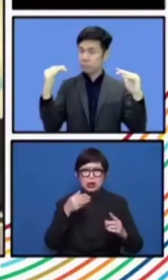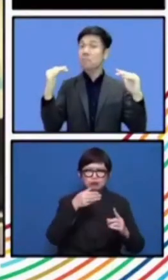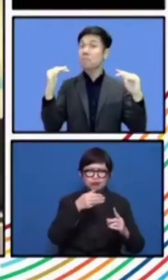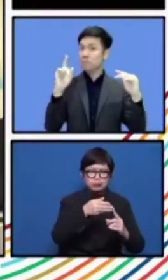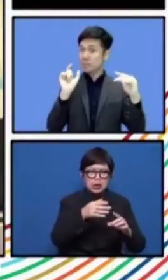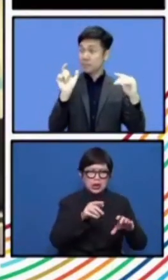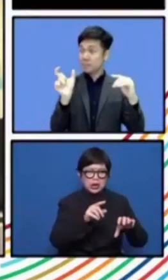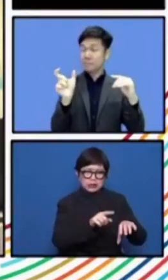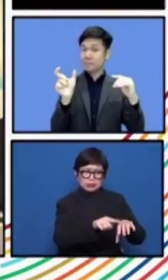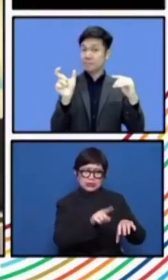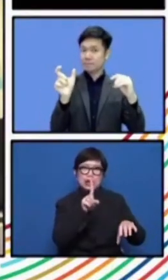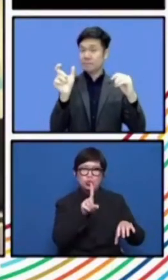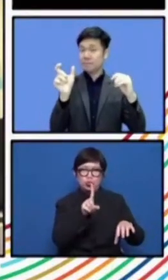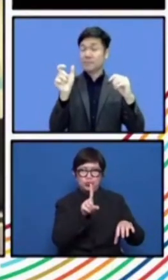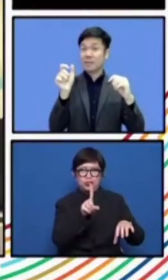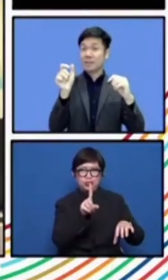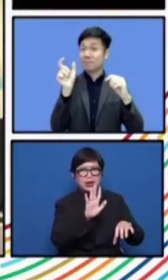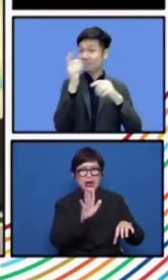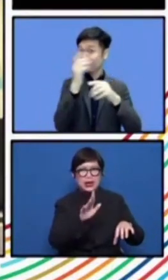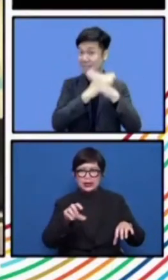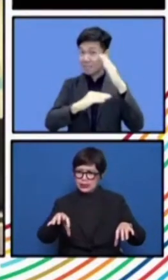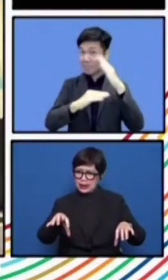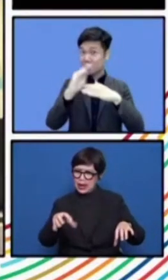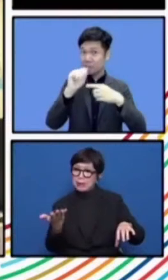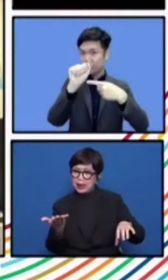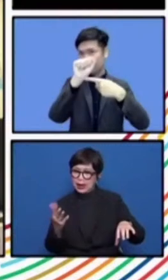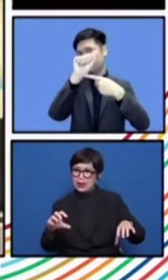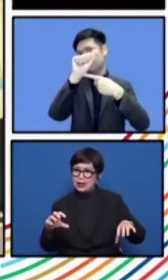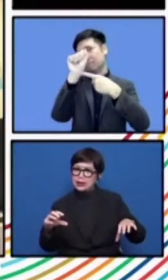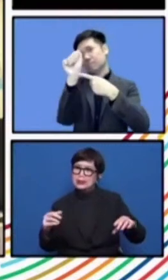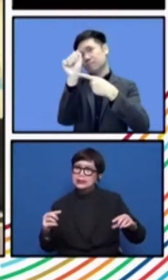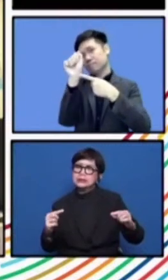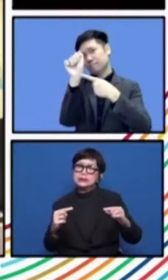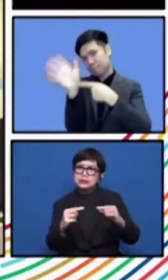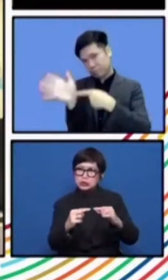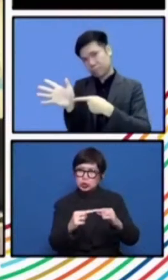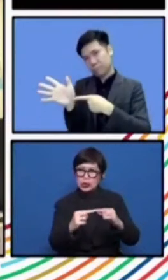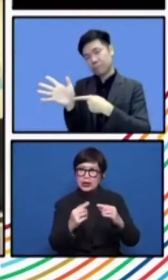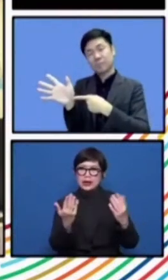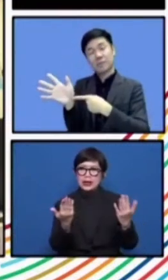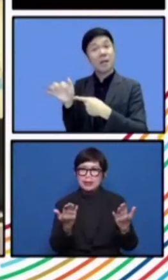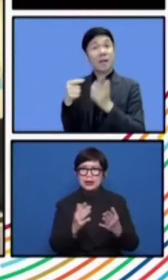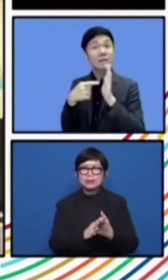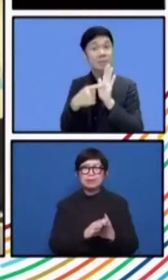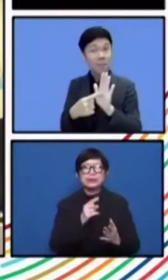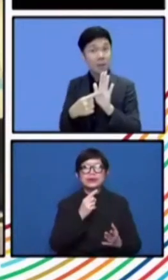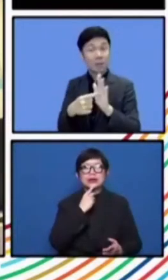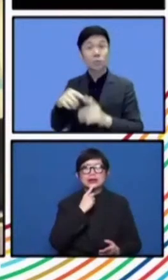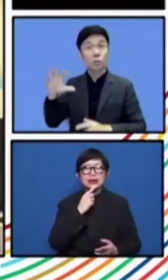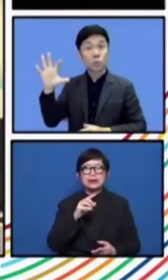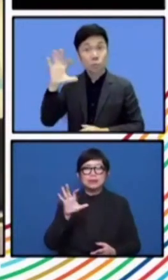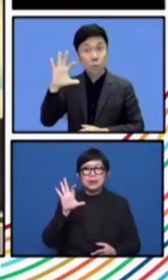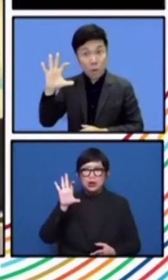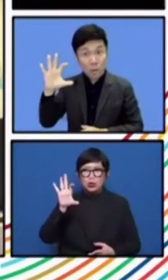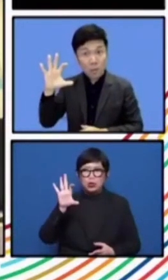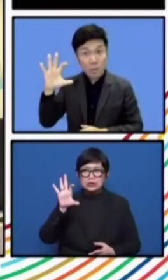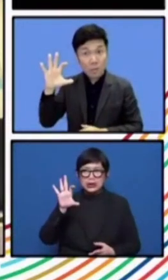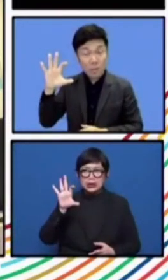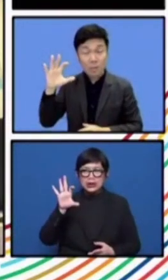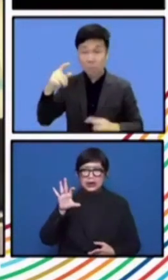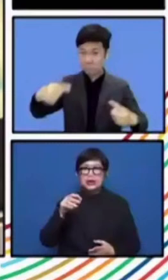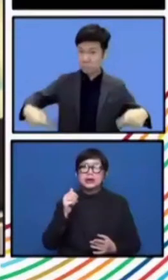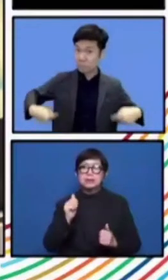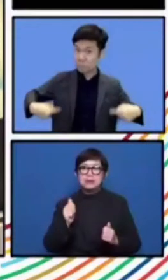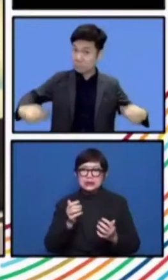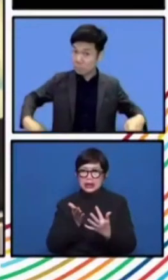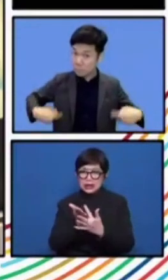for example when you talk about excessive toilet I think we are really talking about someone in wheelchair because if